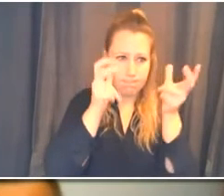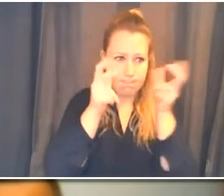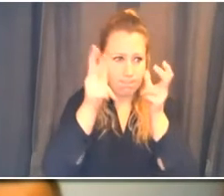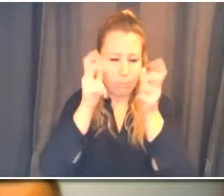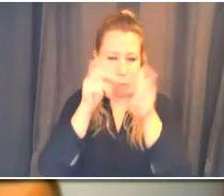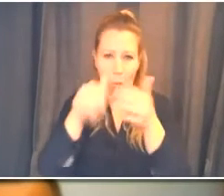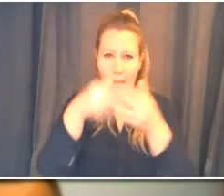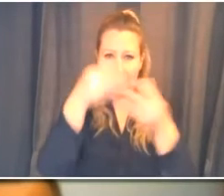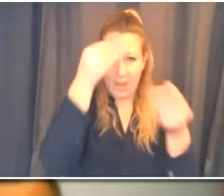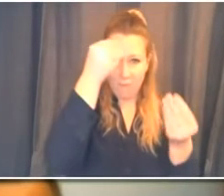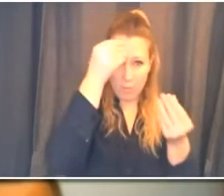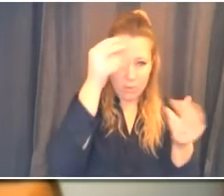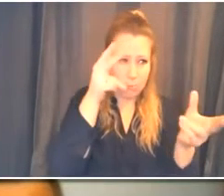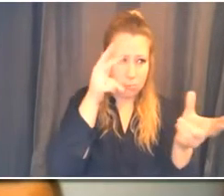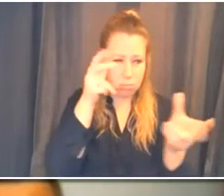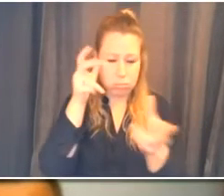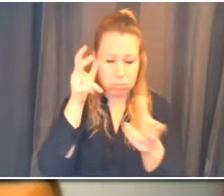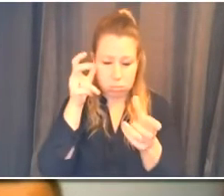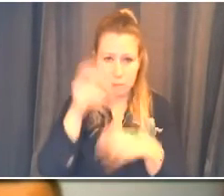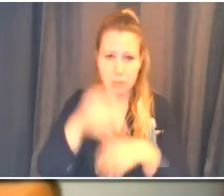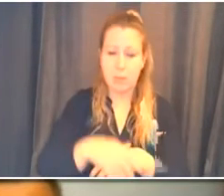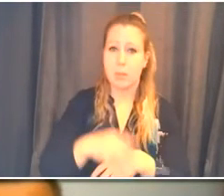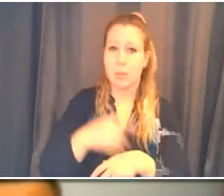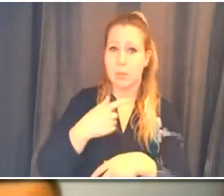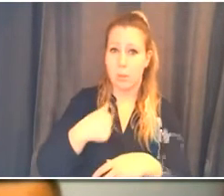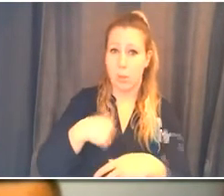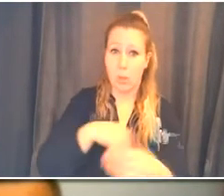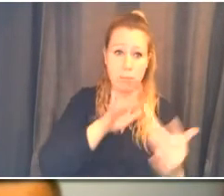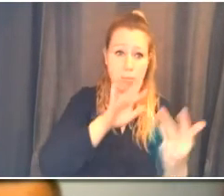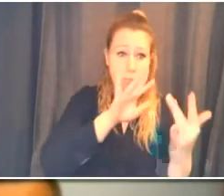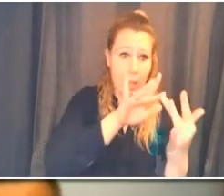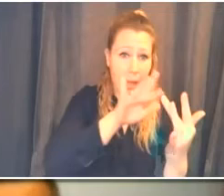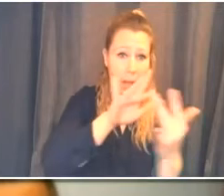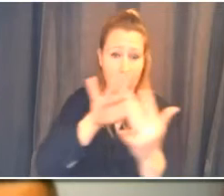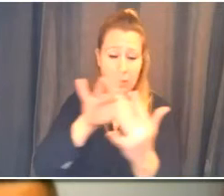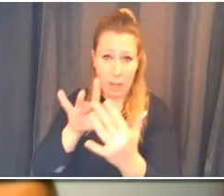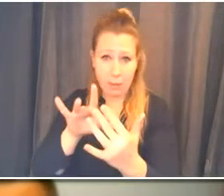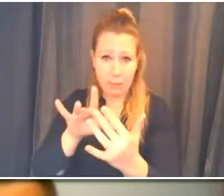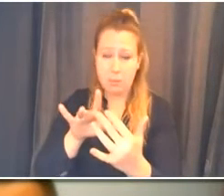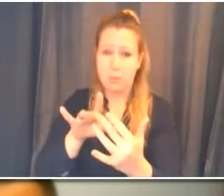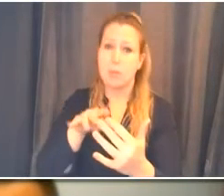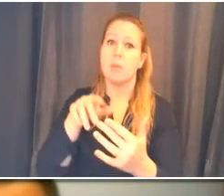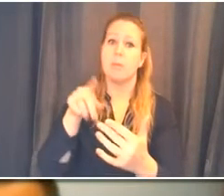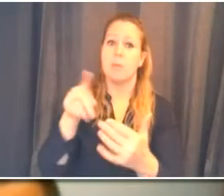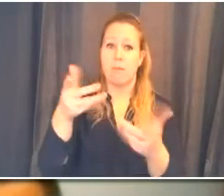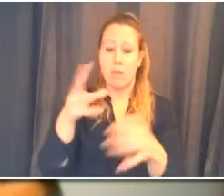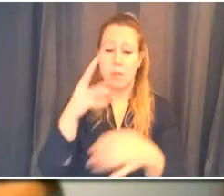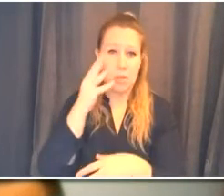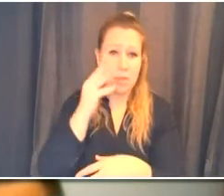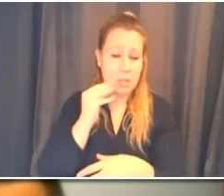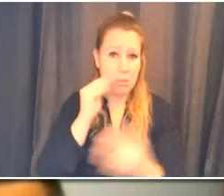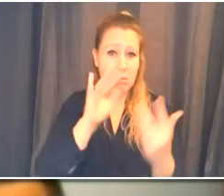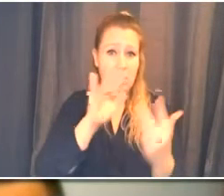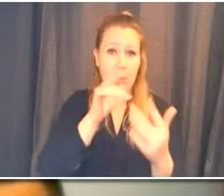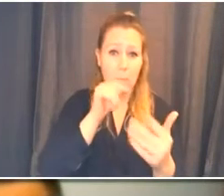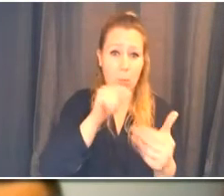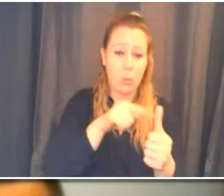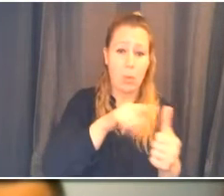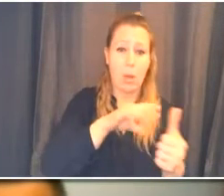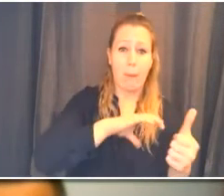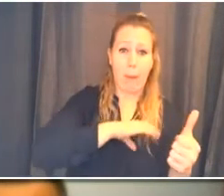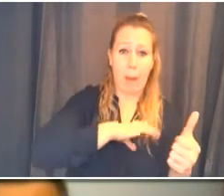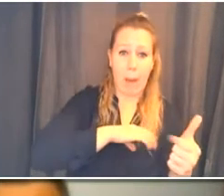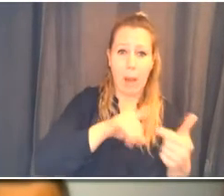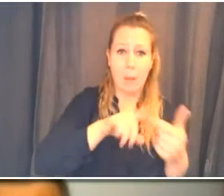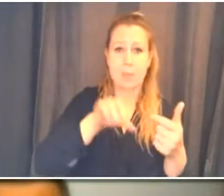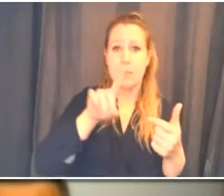calling them and they are going to do what is best for themselves and their families when they're ready to do it you know